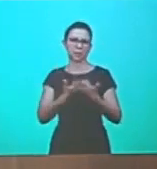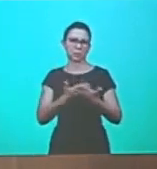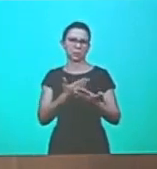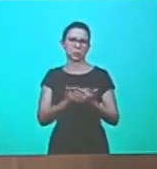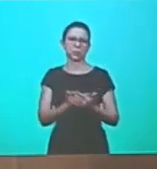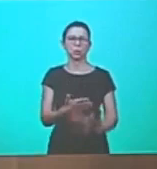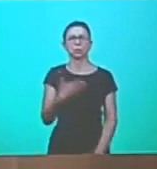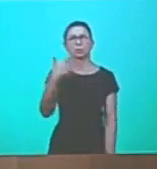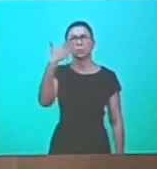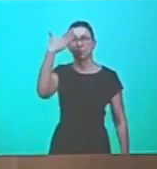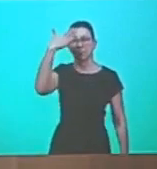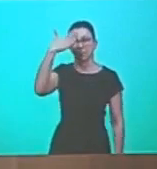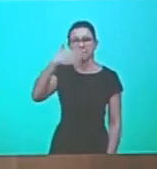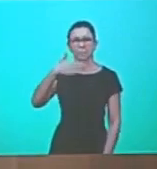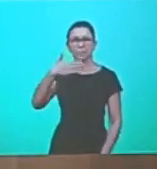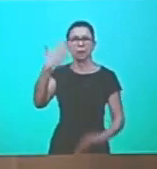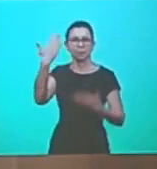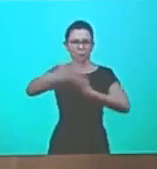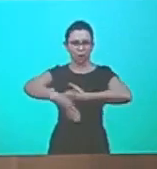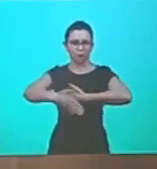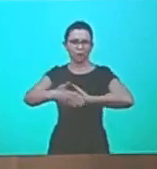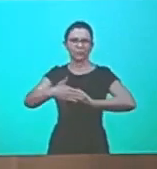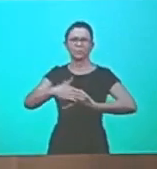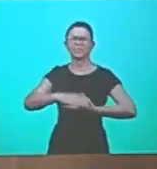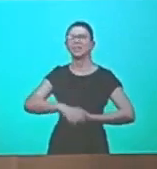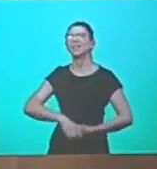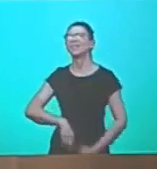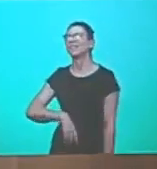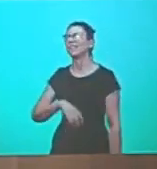Because they were inconsequent.